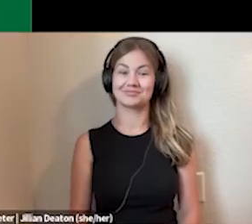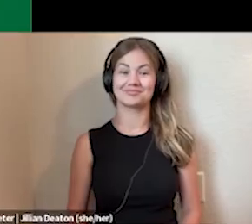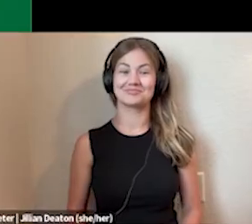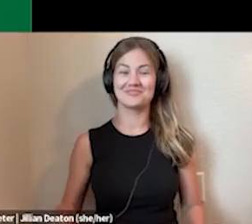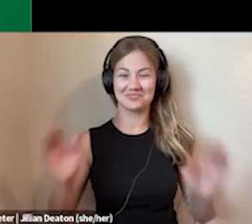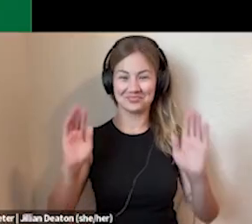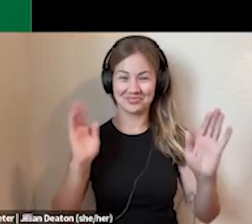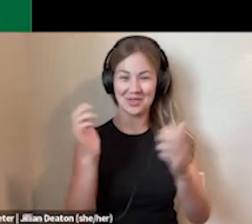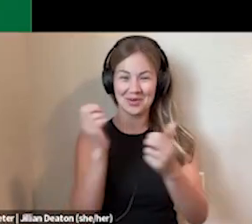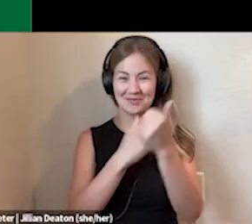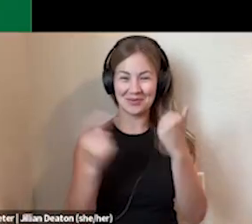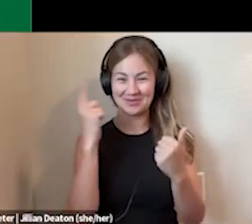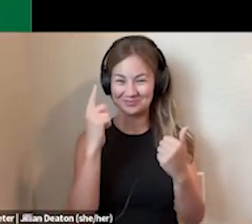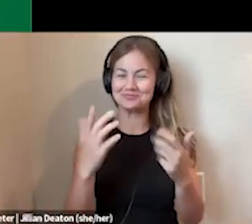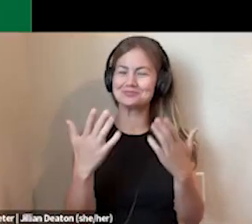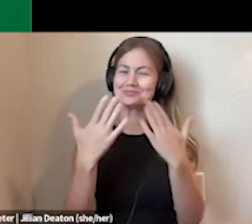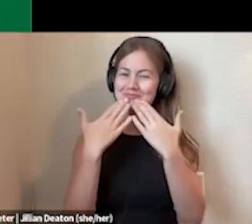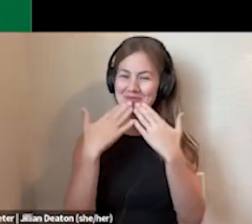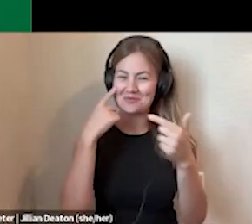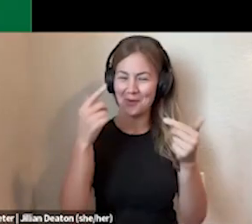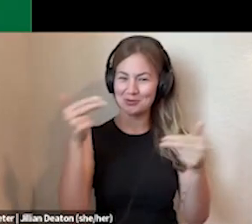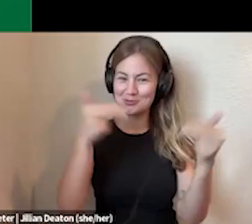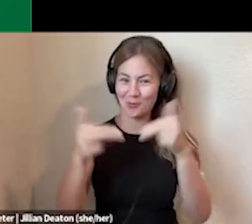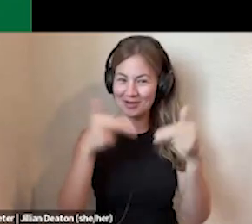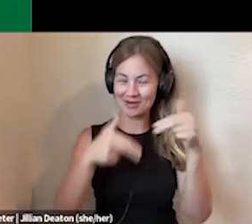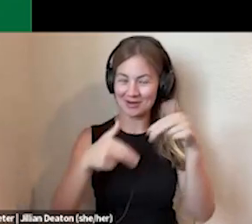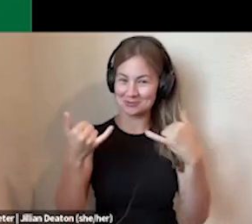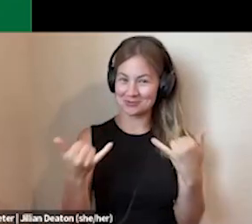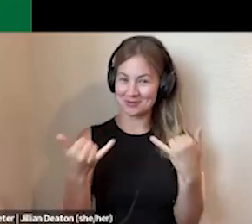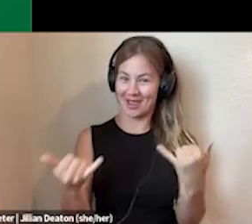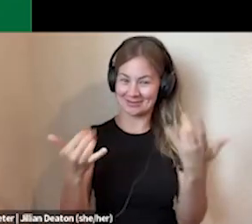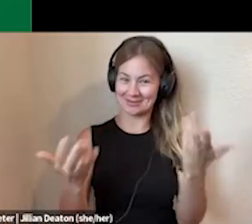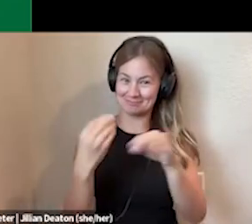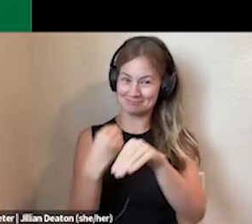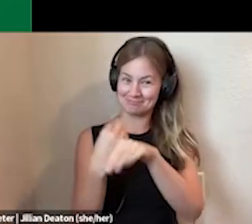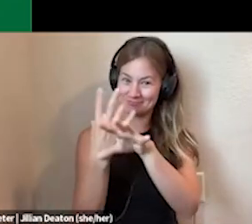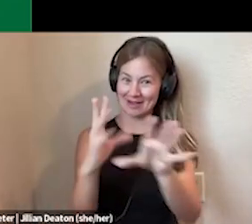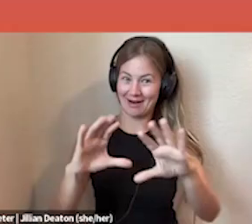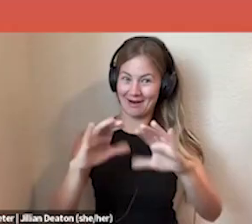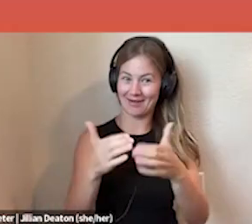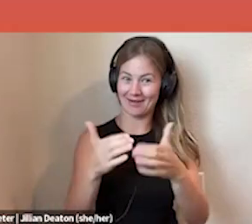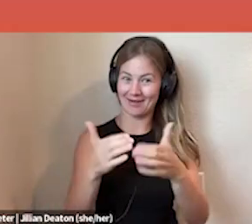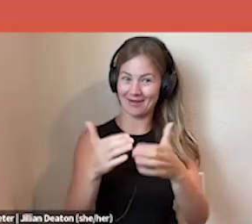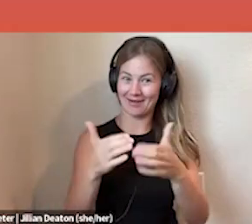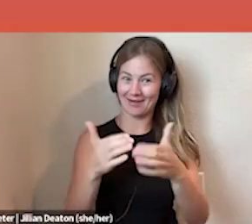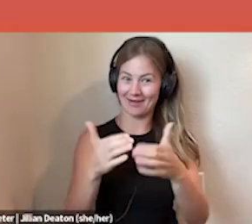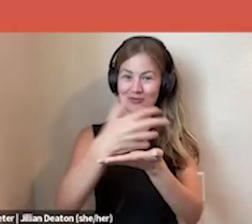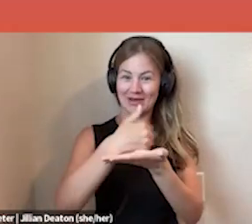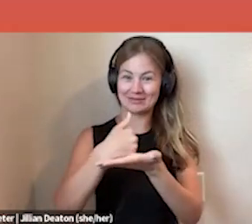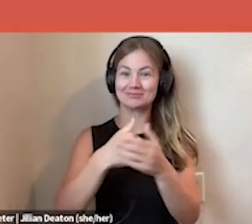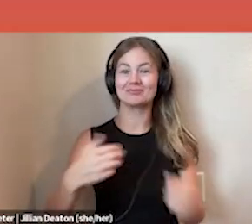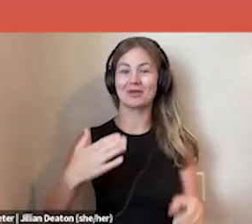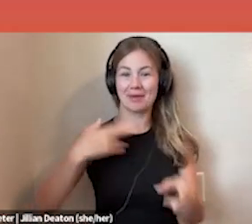Hello, everyone. Thank you for joining this webinar on fundraising with Development Consultant Hallie Hobson. My name